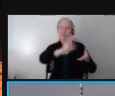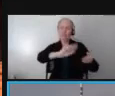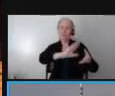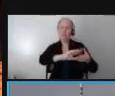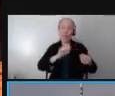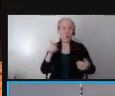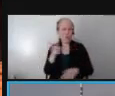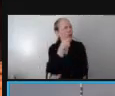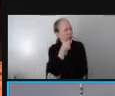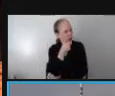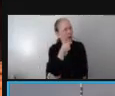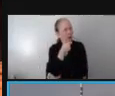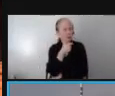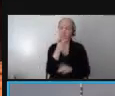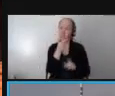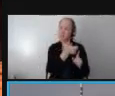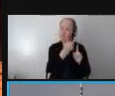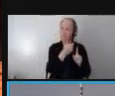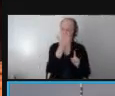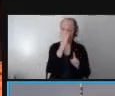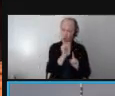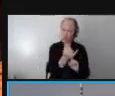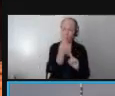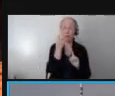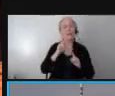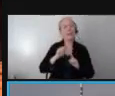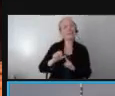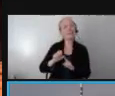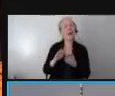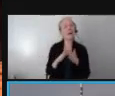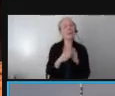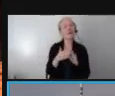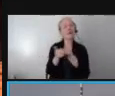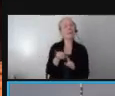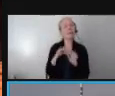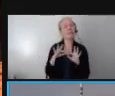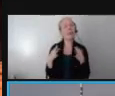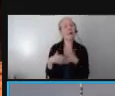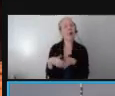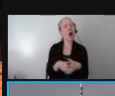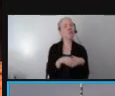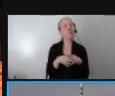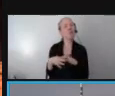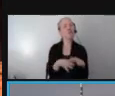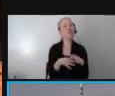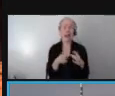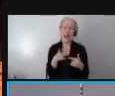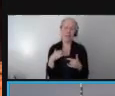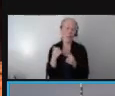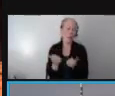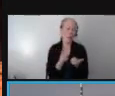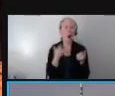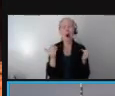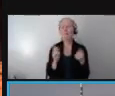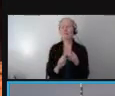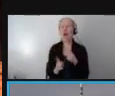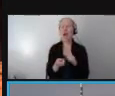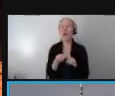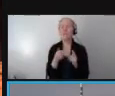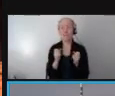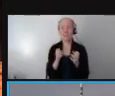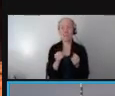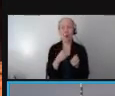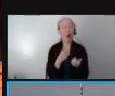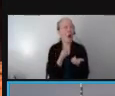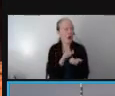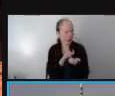In the NASA community, it's a family. So I consider all of these folks my friends, and it was just neat to hear from them. And,